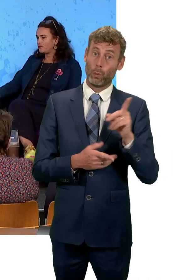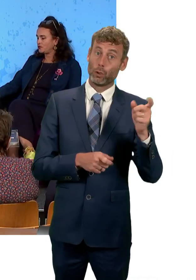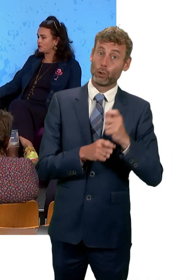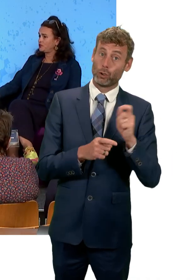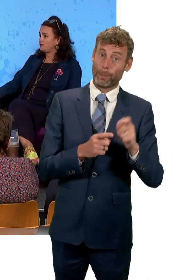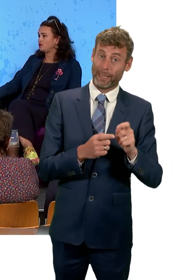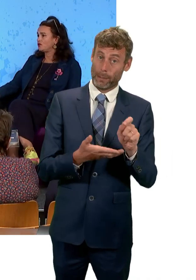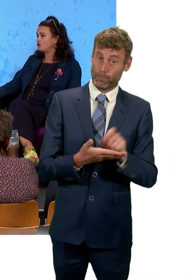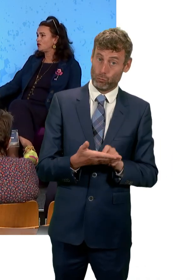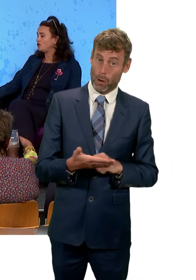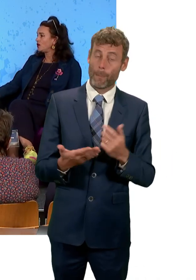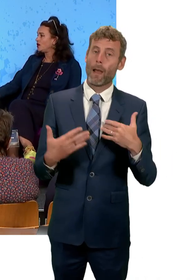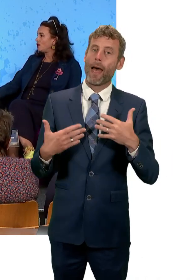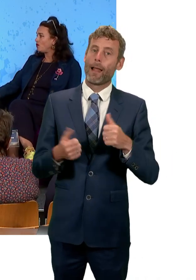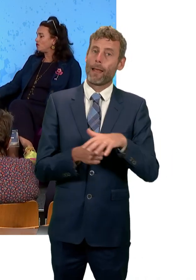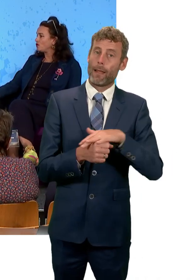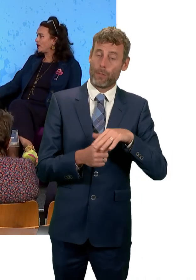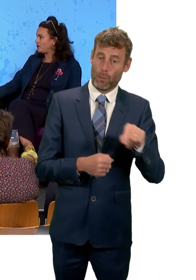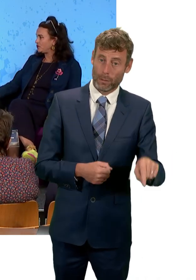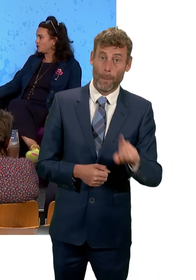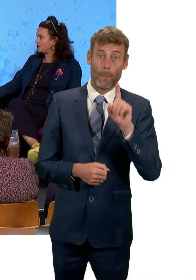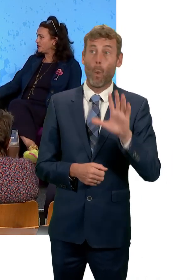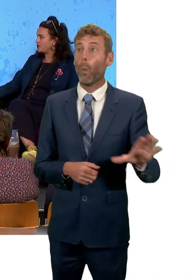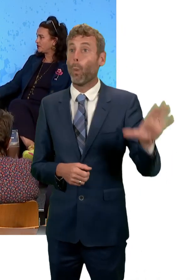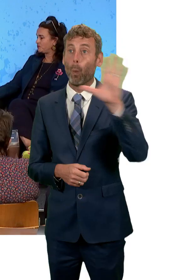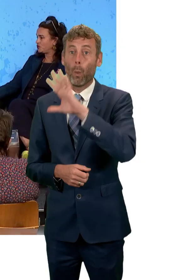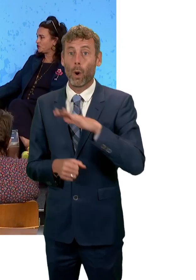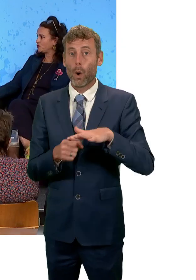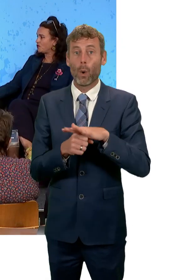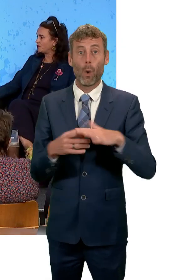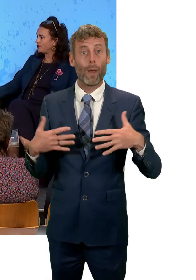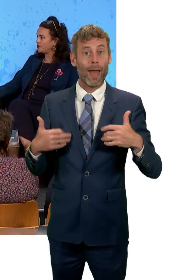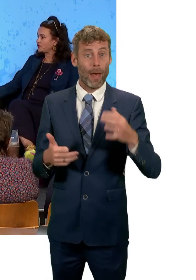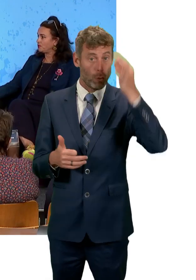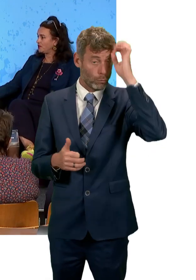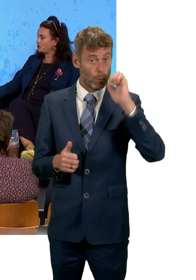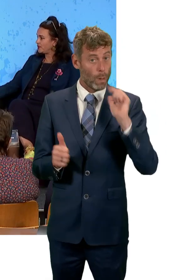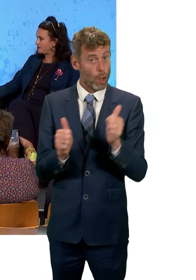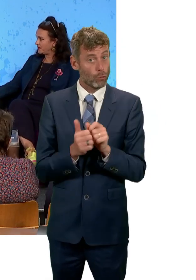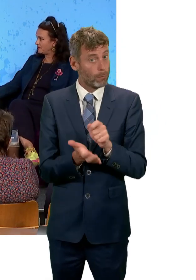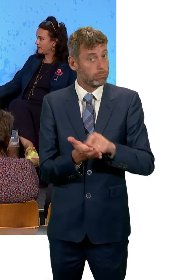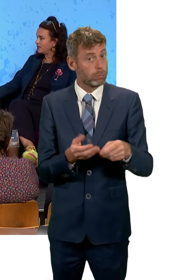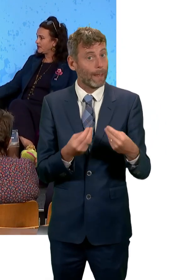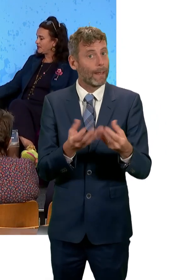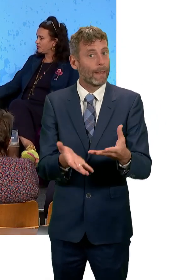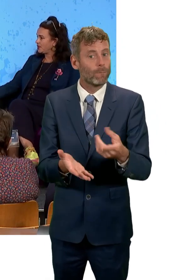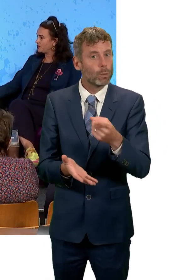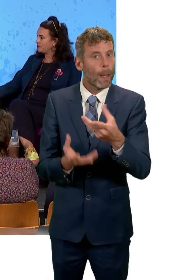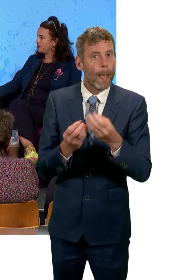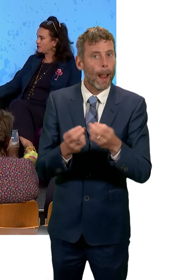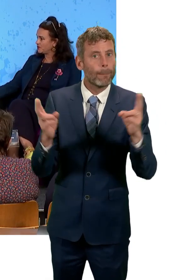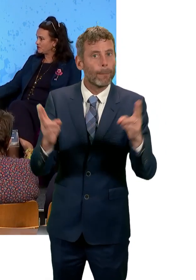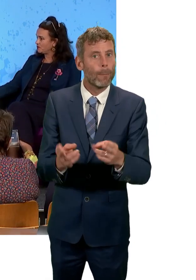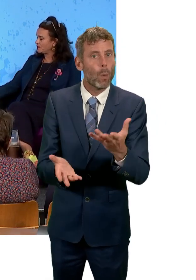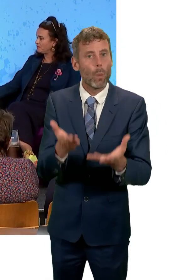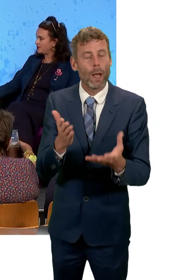local health authority, but not all local health authorities are in the position to offer this as a weight loss therapy, like NHS